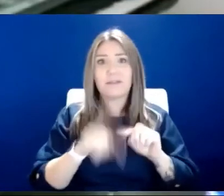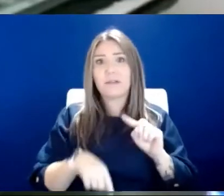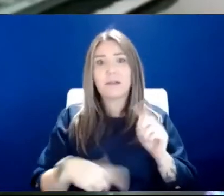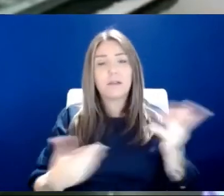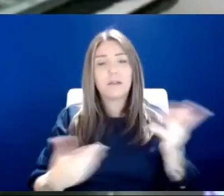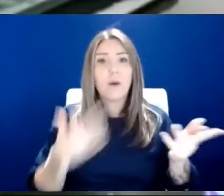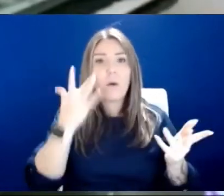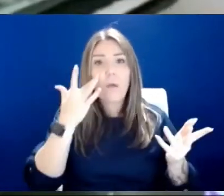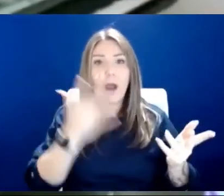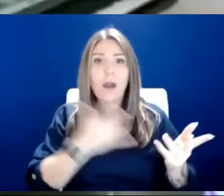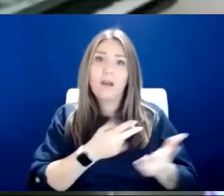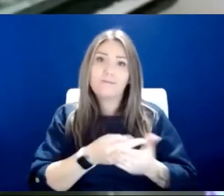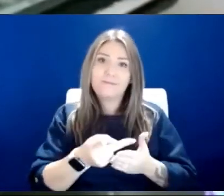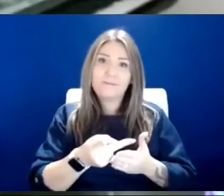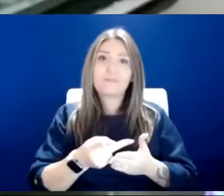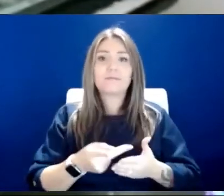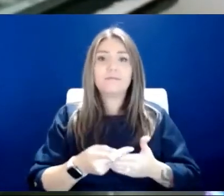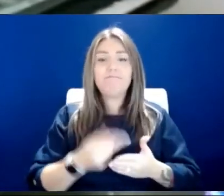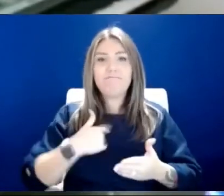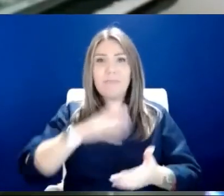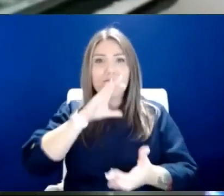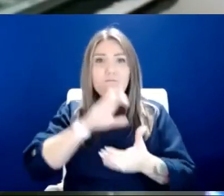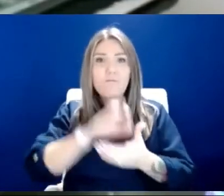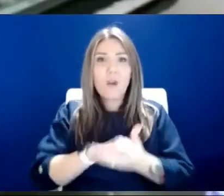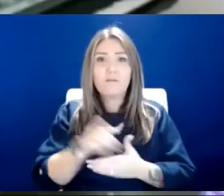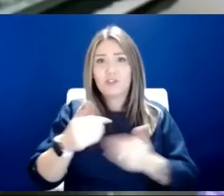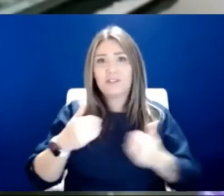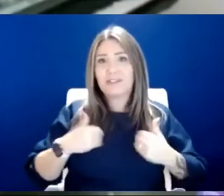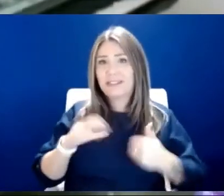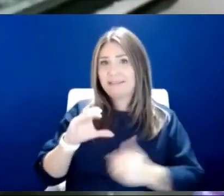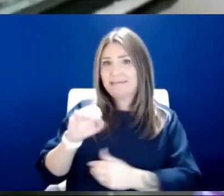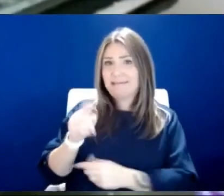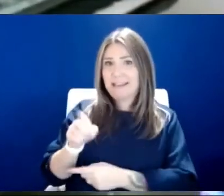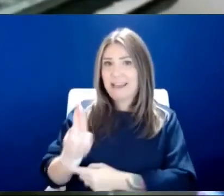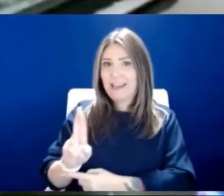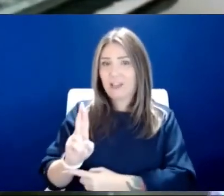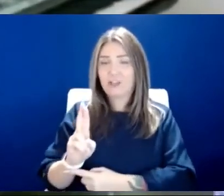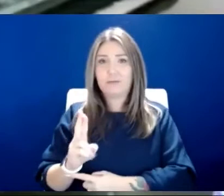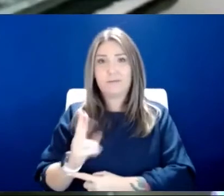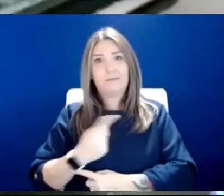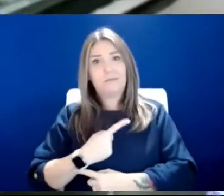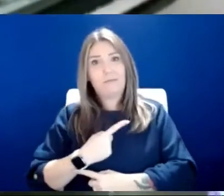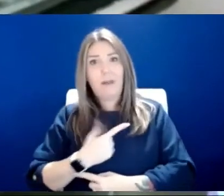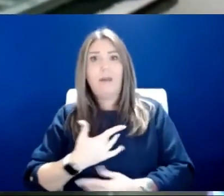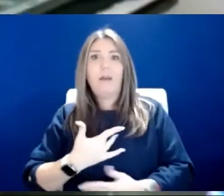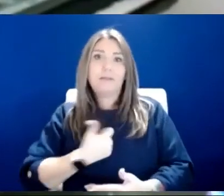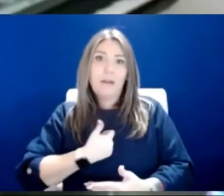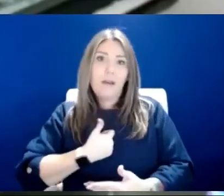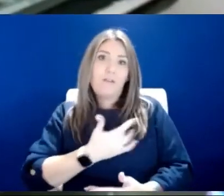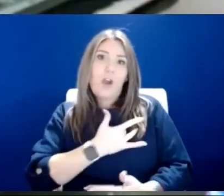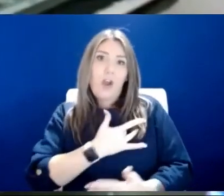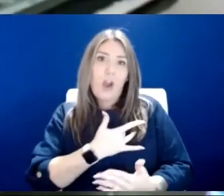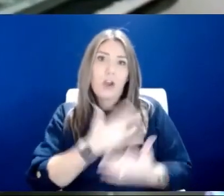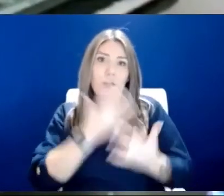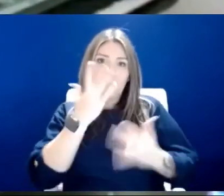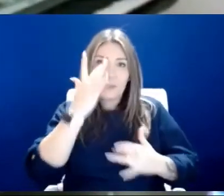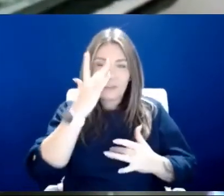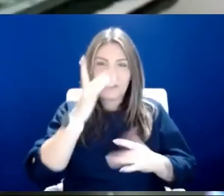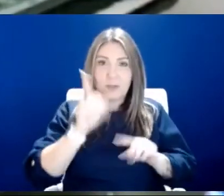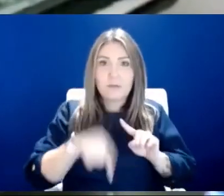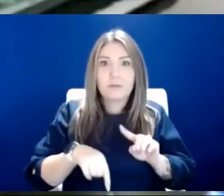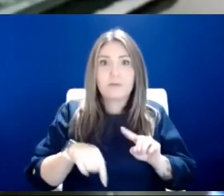this. And my wife, she has cancer, and I have this heart disease, and so we couldn't do anything. So